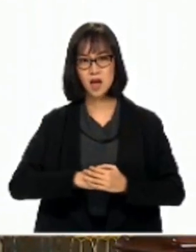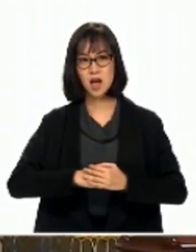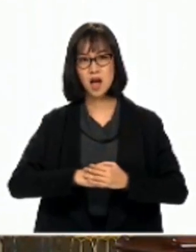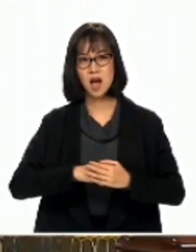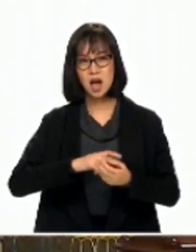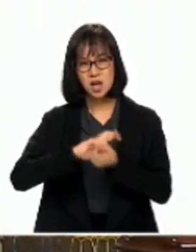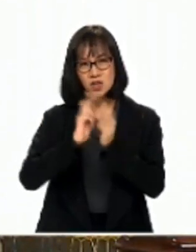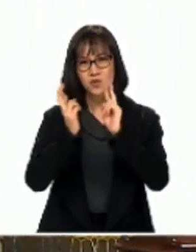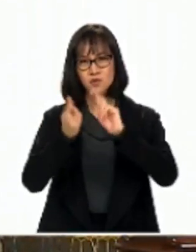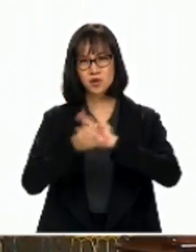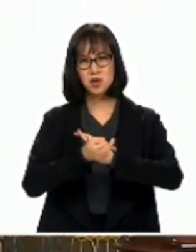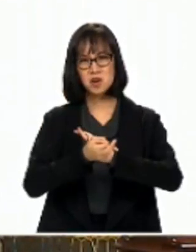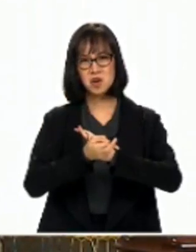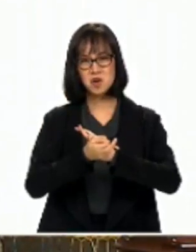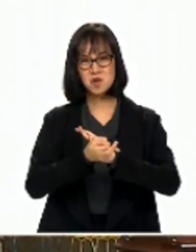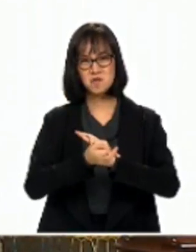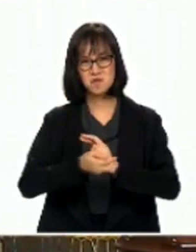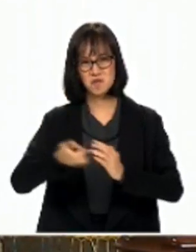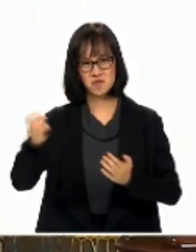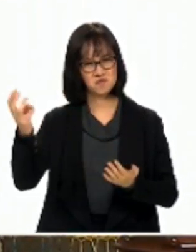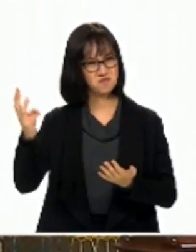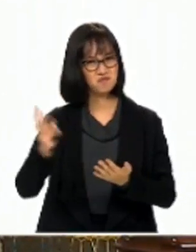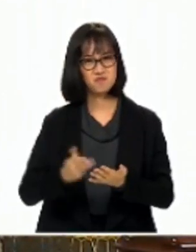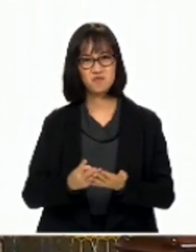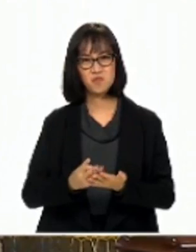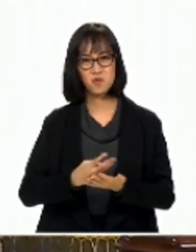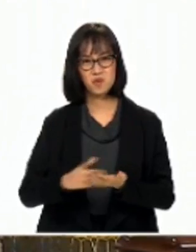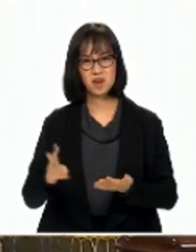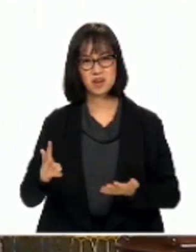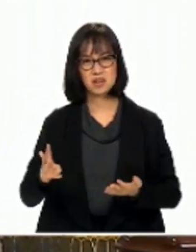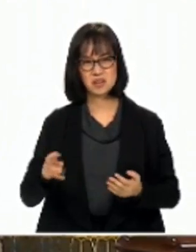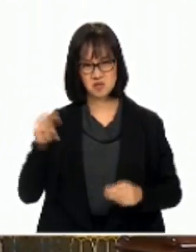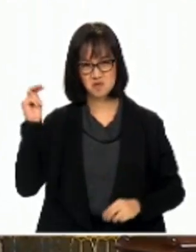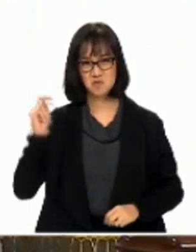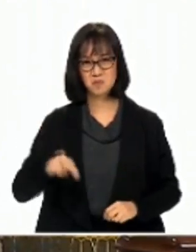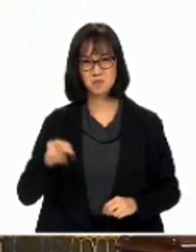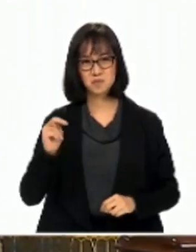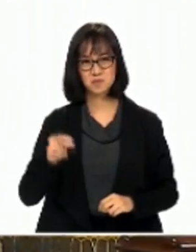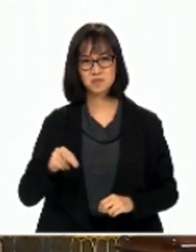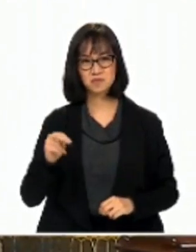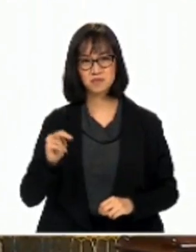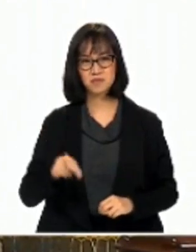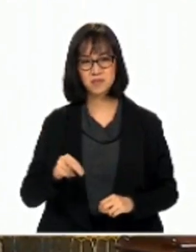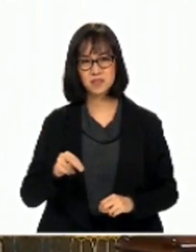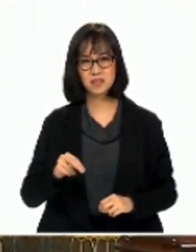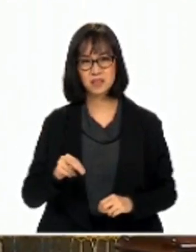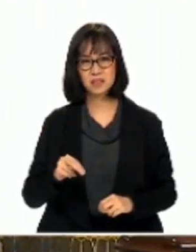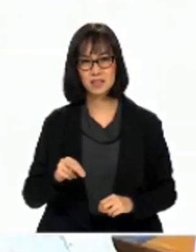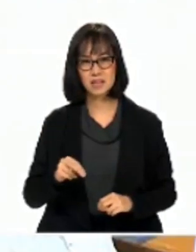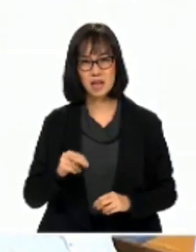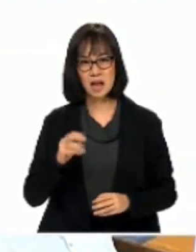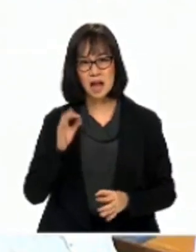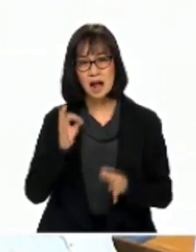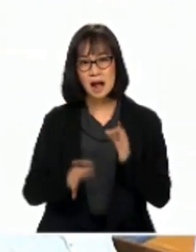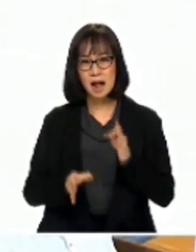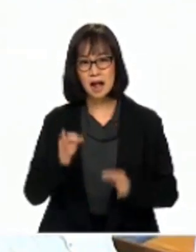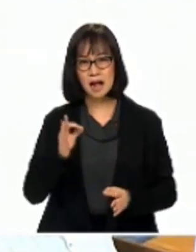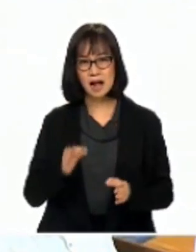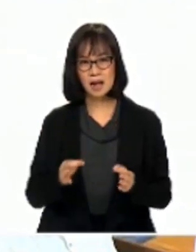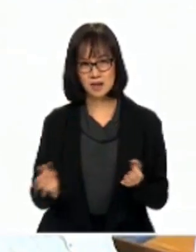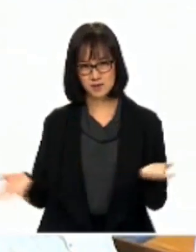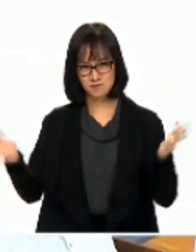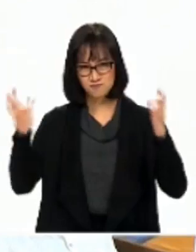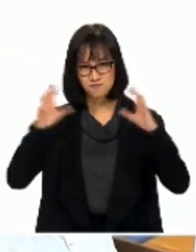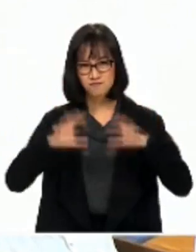cannot avert a new poor every time a disaster strikes. The